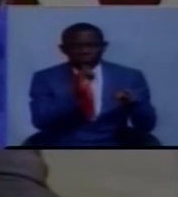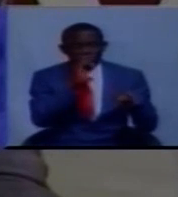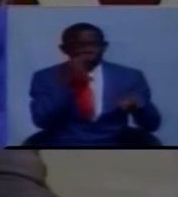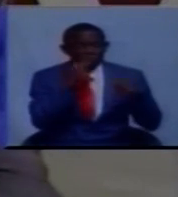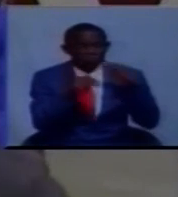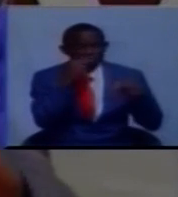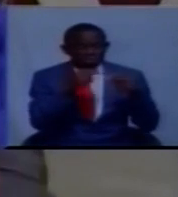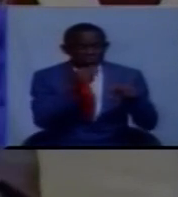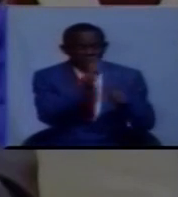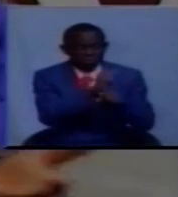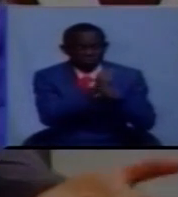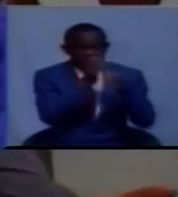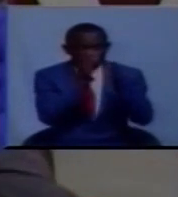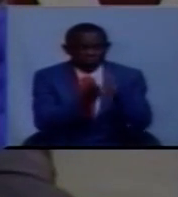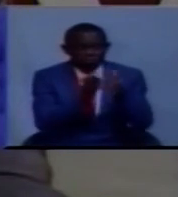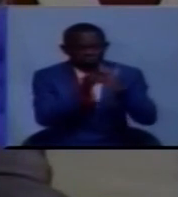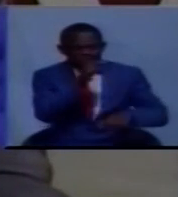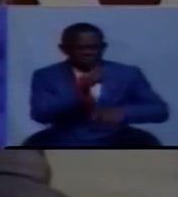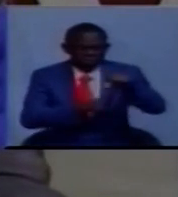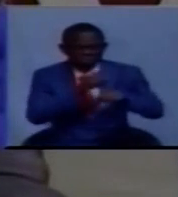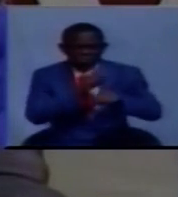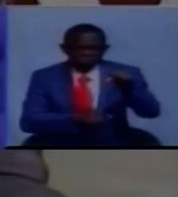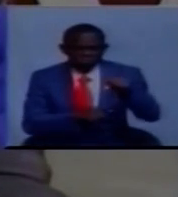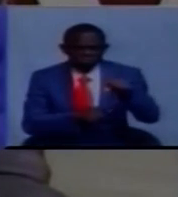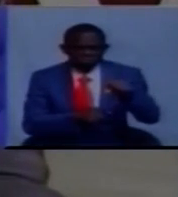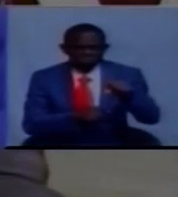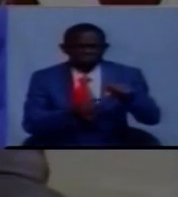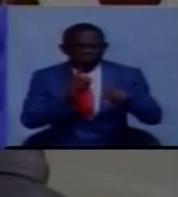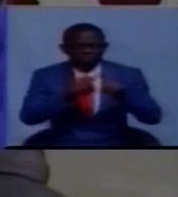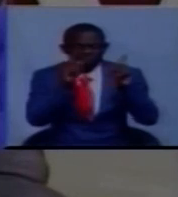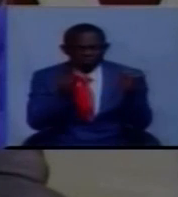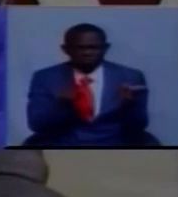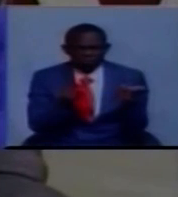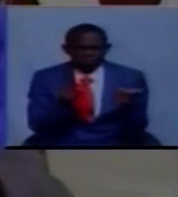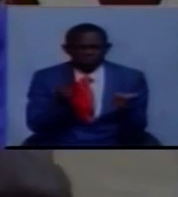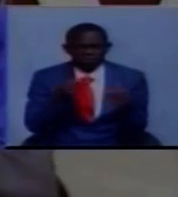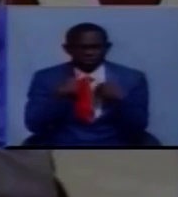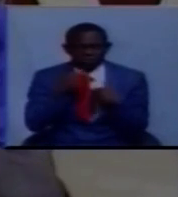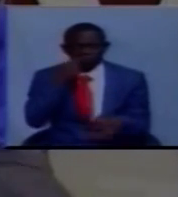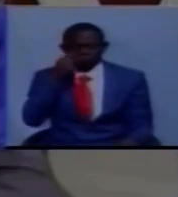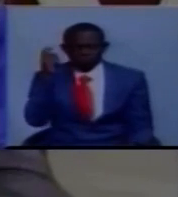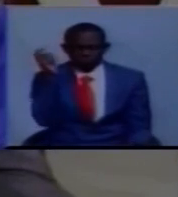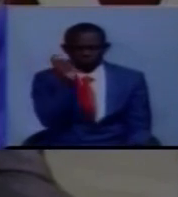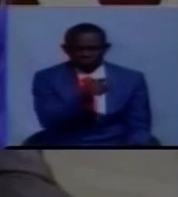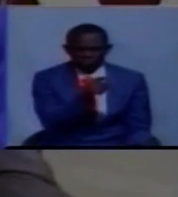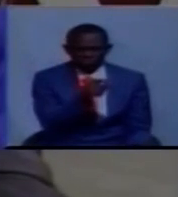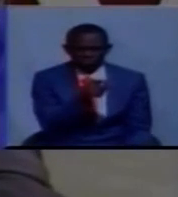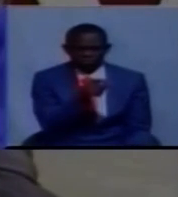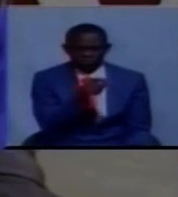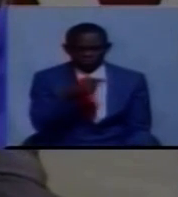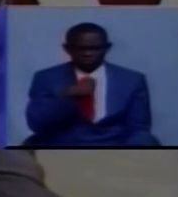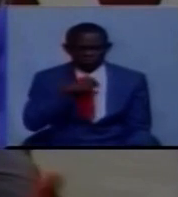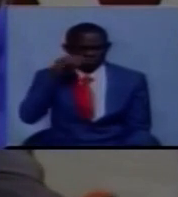directive, you employ these people and things, but because there was no law which would compel the minister to direct anybody